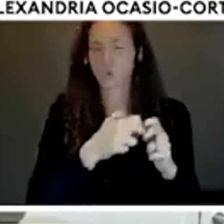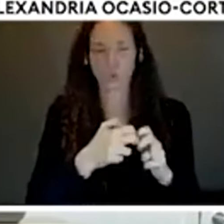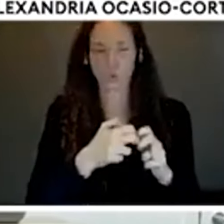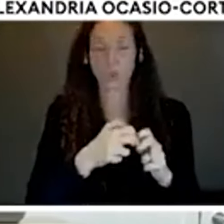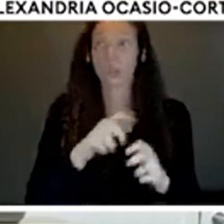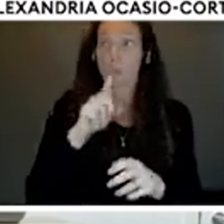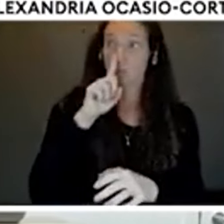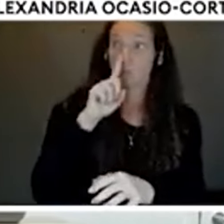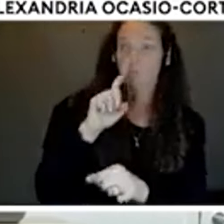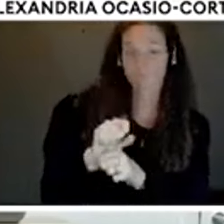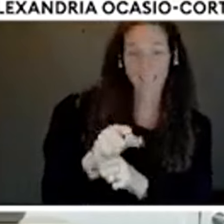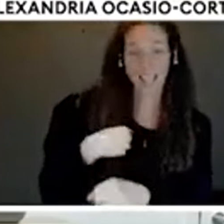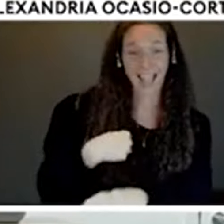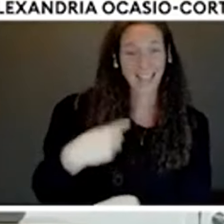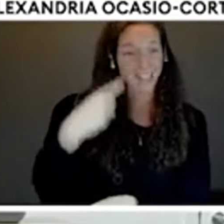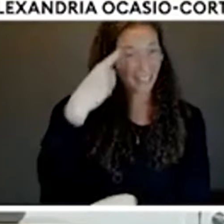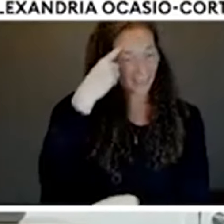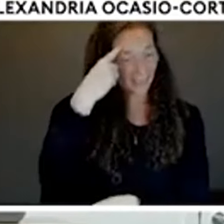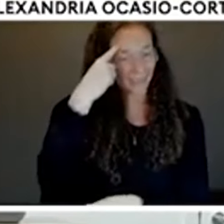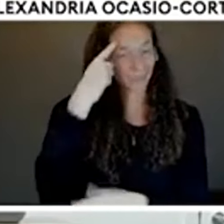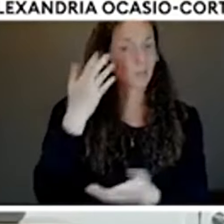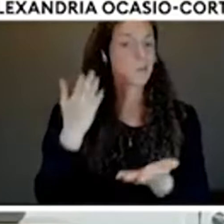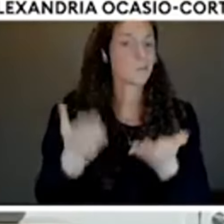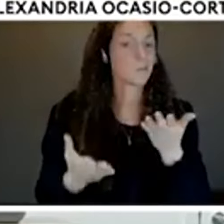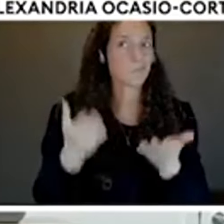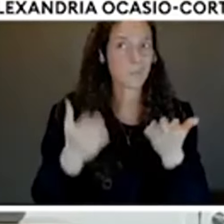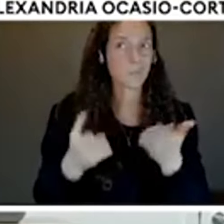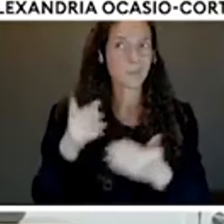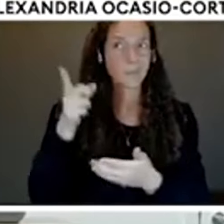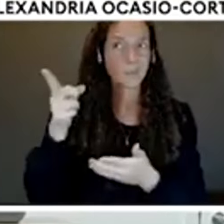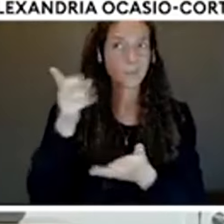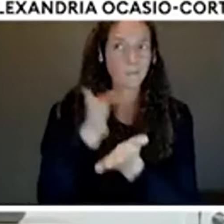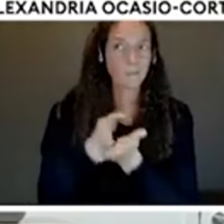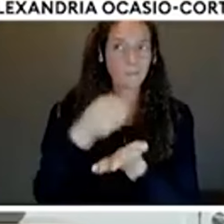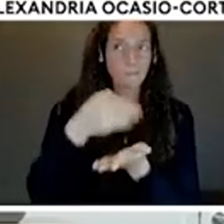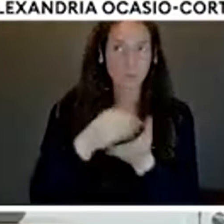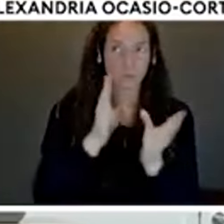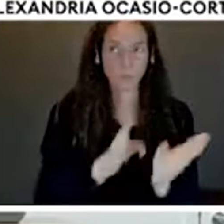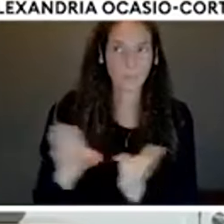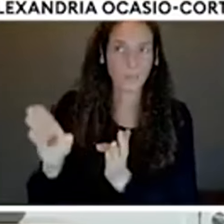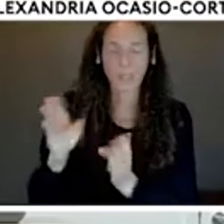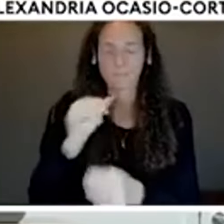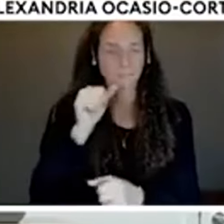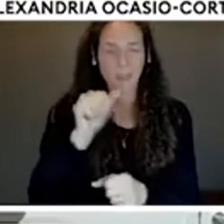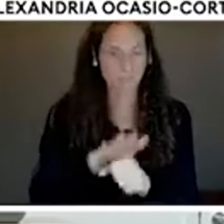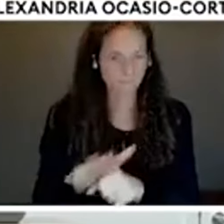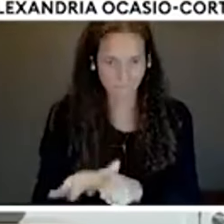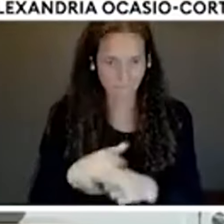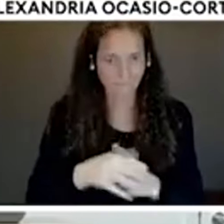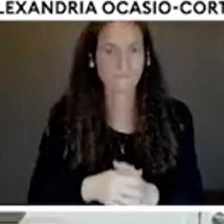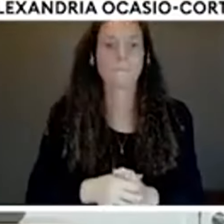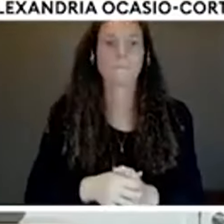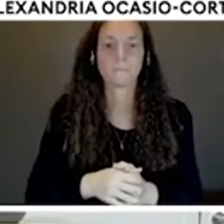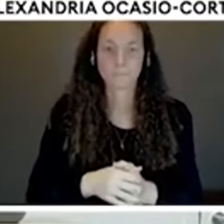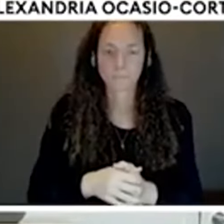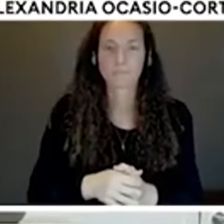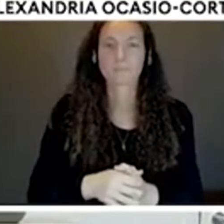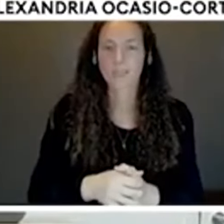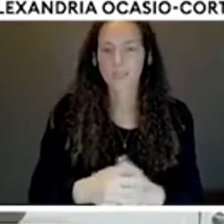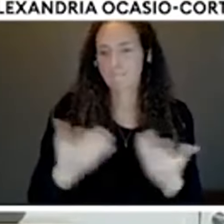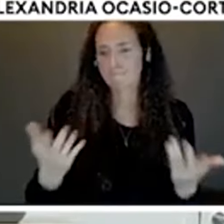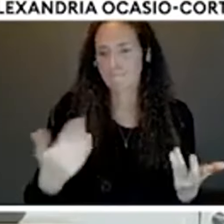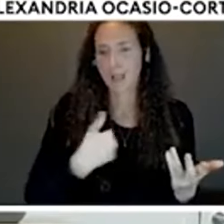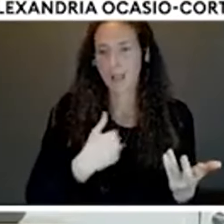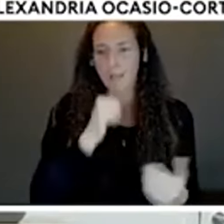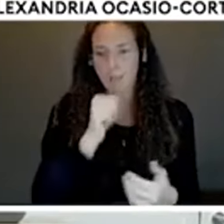perhaps budgetary planning that hasn't dotted all its I's and crossed its T's. I don't know. But what